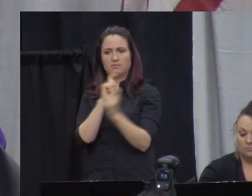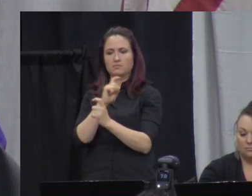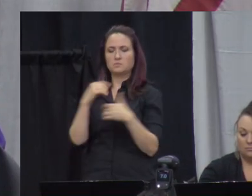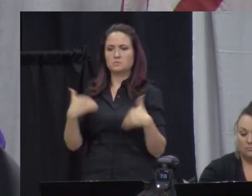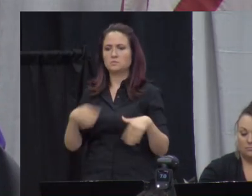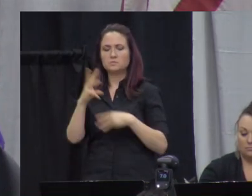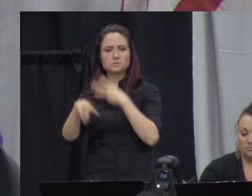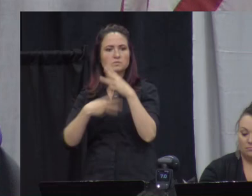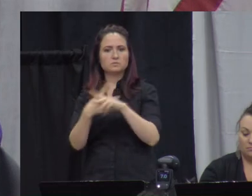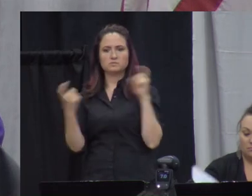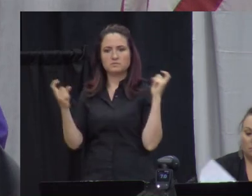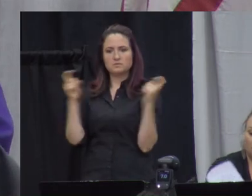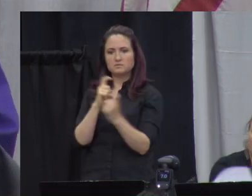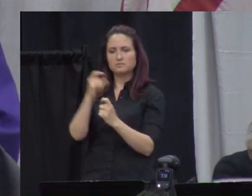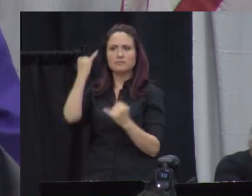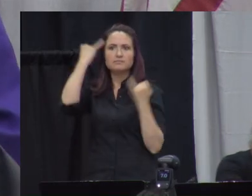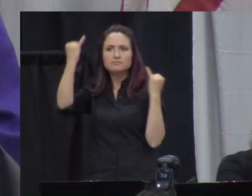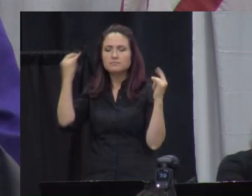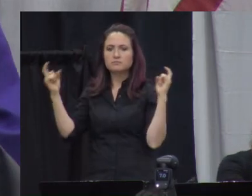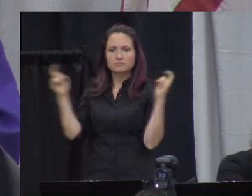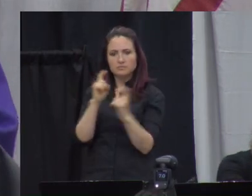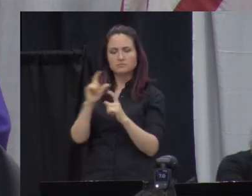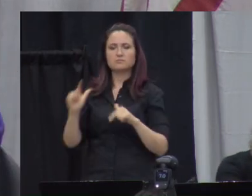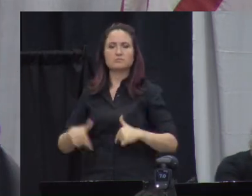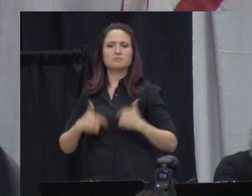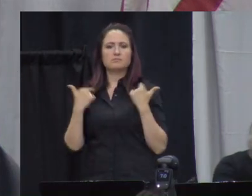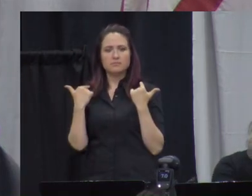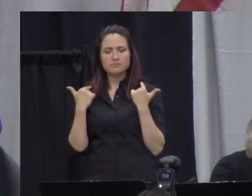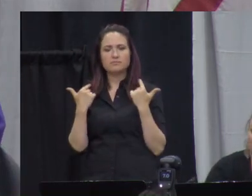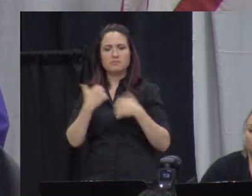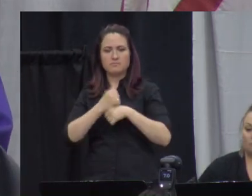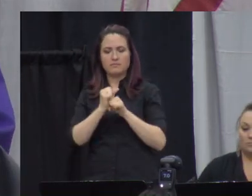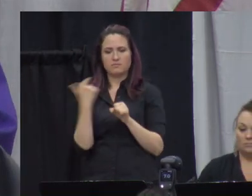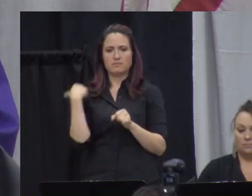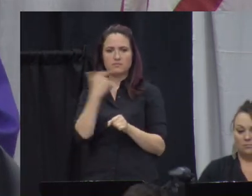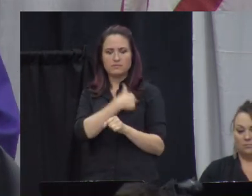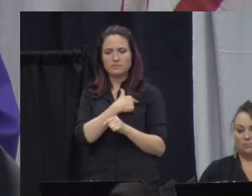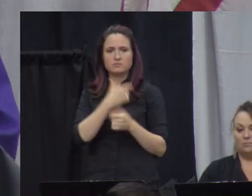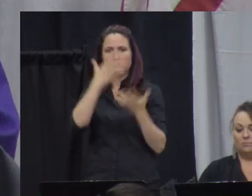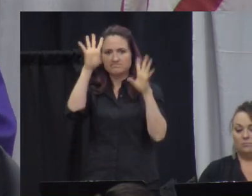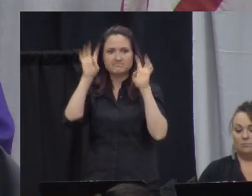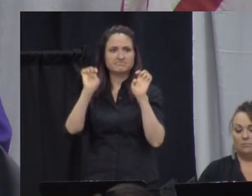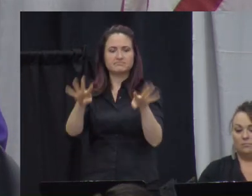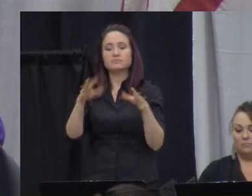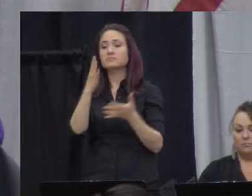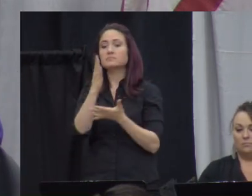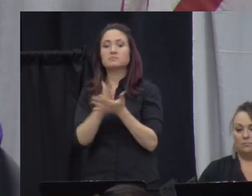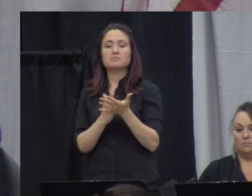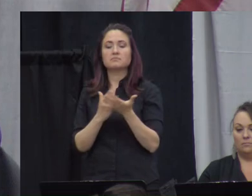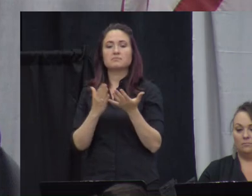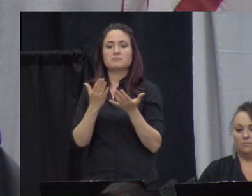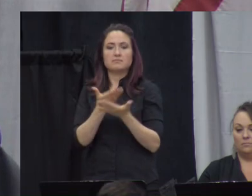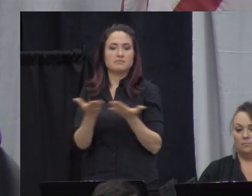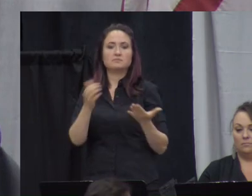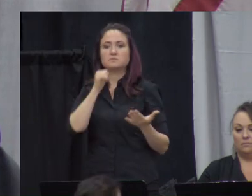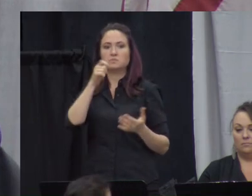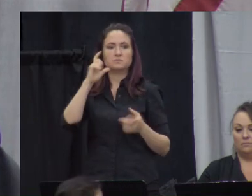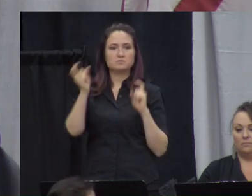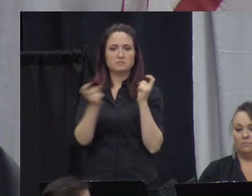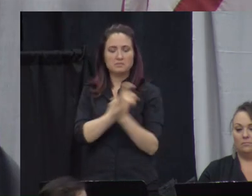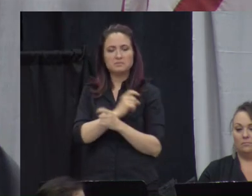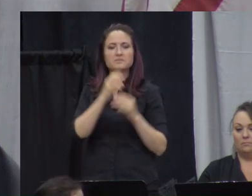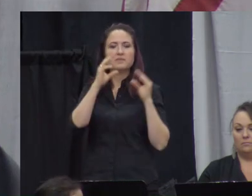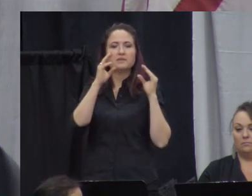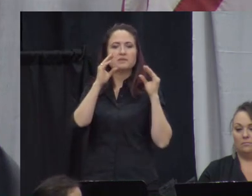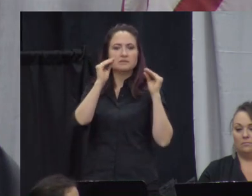changing. Our ideas are constantly changing. Life was made for the unknown, for change. But there's some things that do not change, like Miss Carr's cheerful words of encouragement,